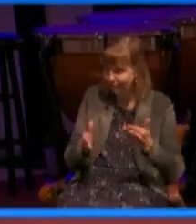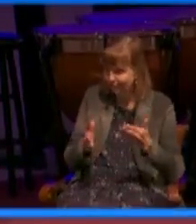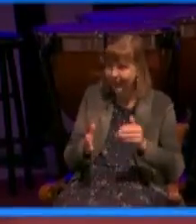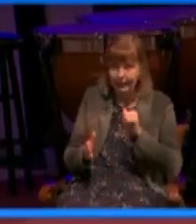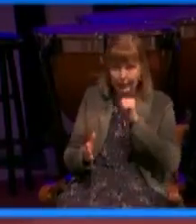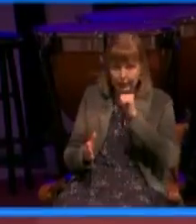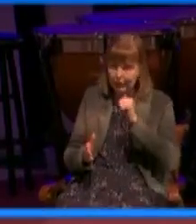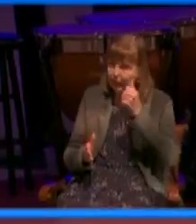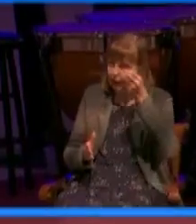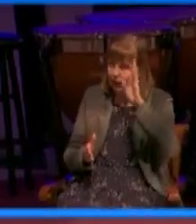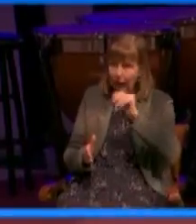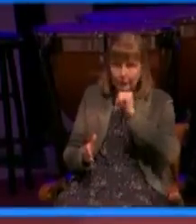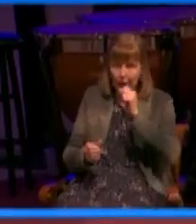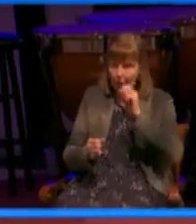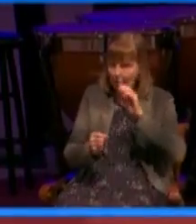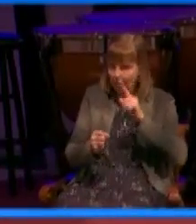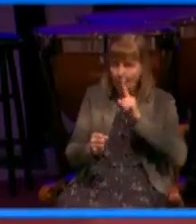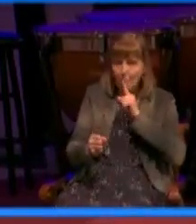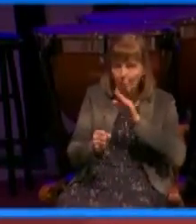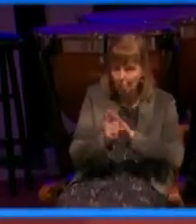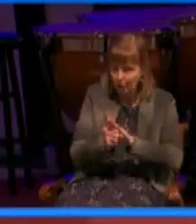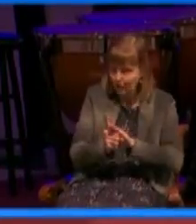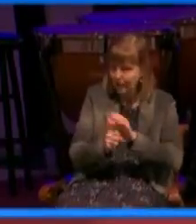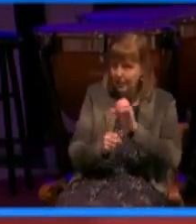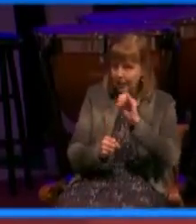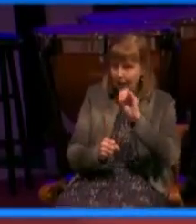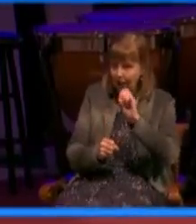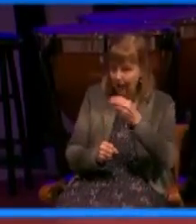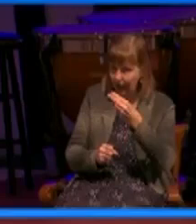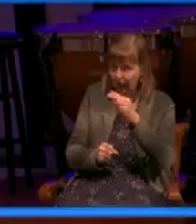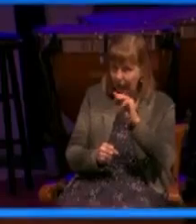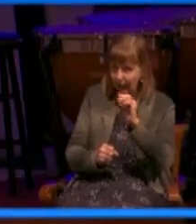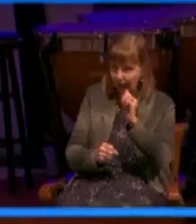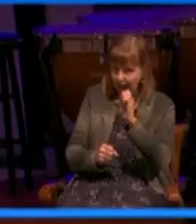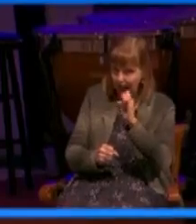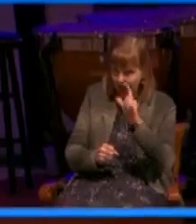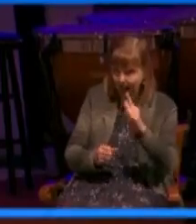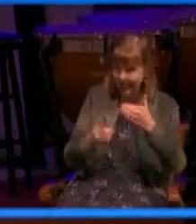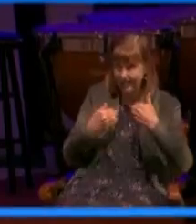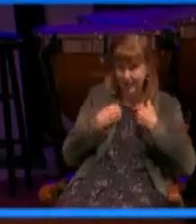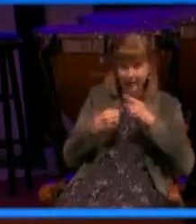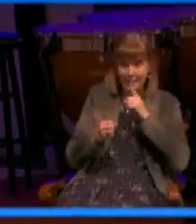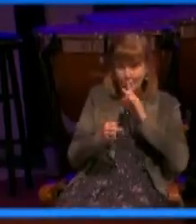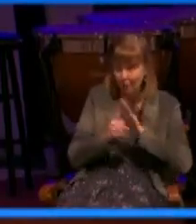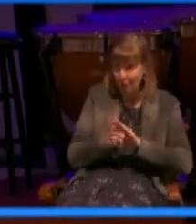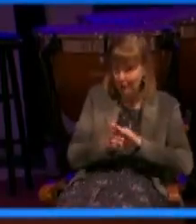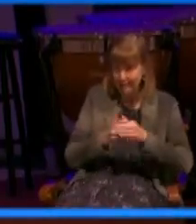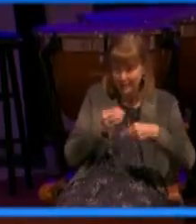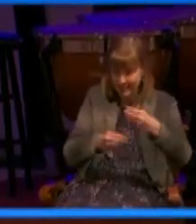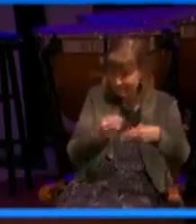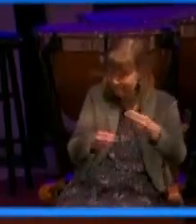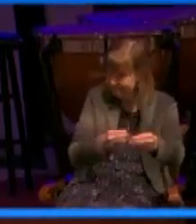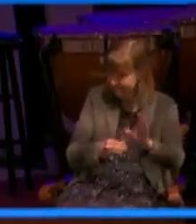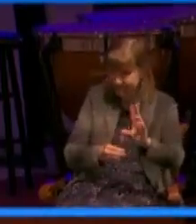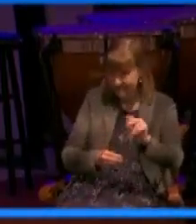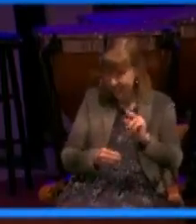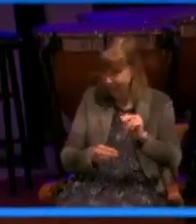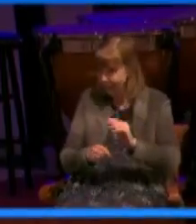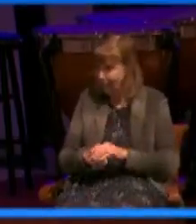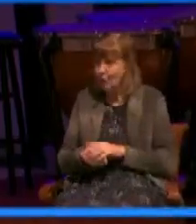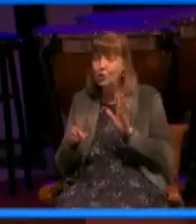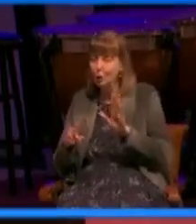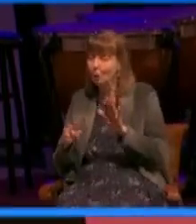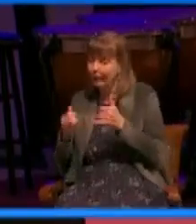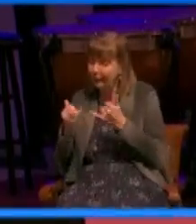the will of the Lord. And so now 13 years have passed, 13 years since Ishmael has been born. Ishmael is a